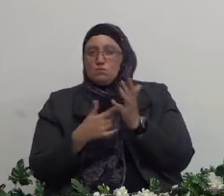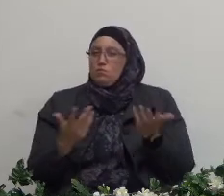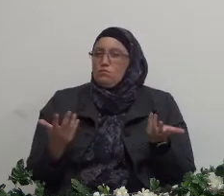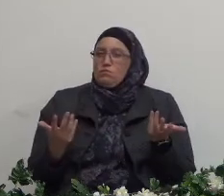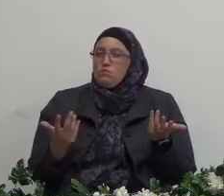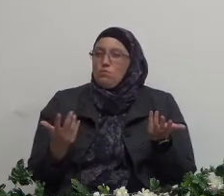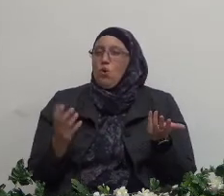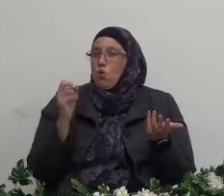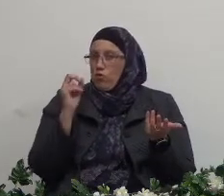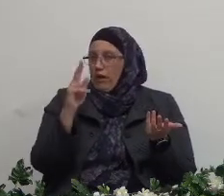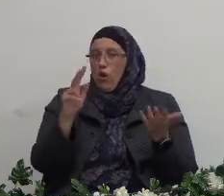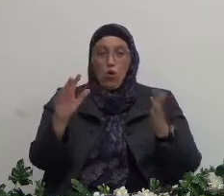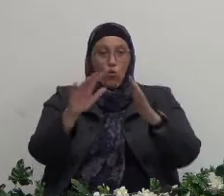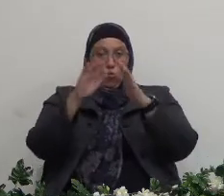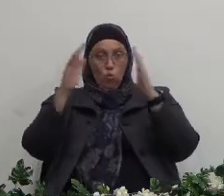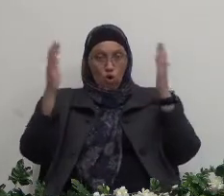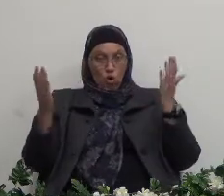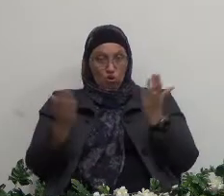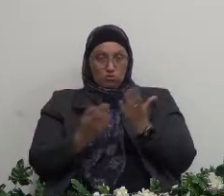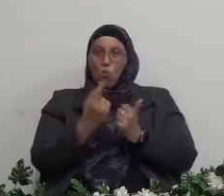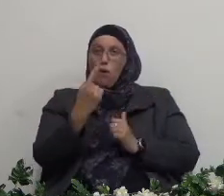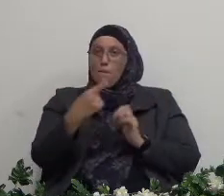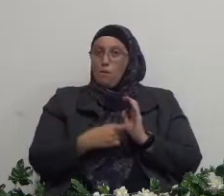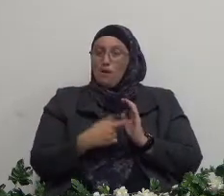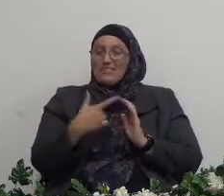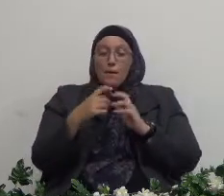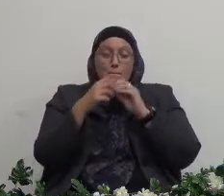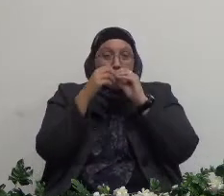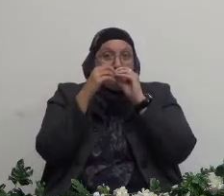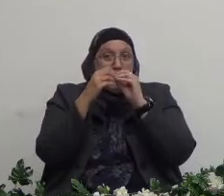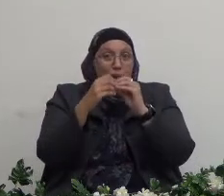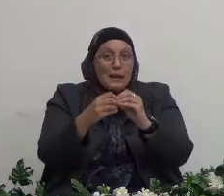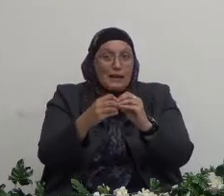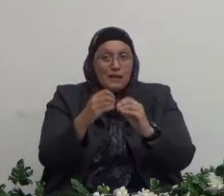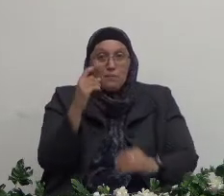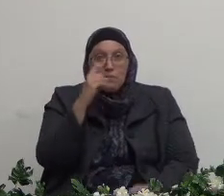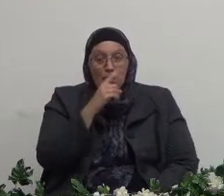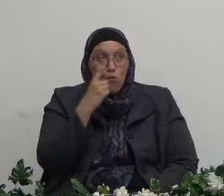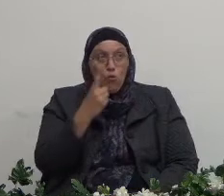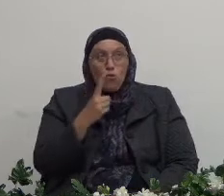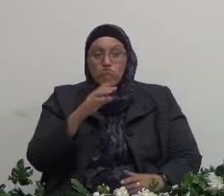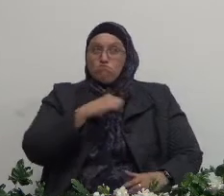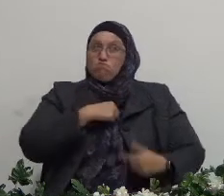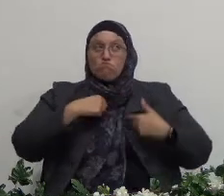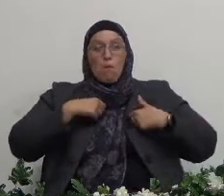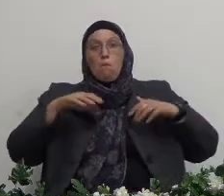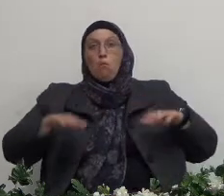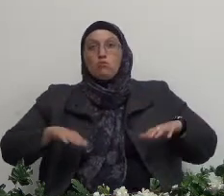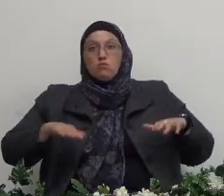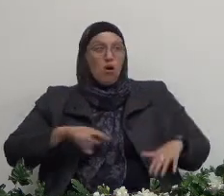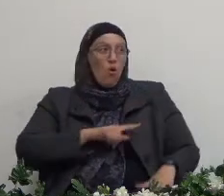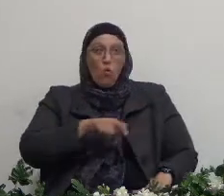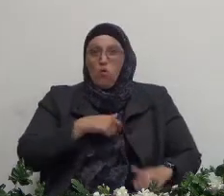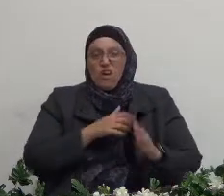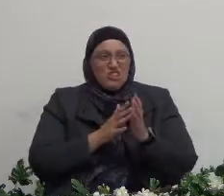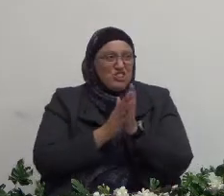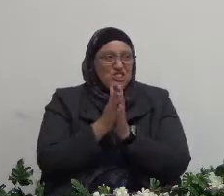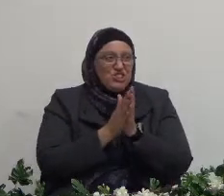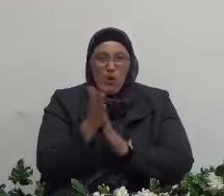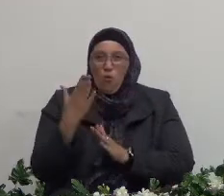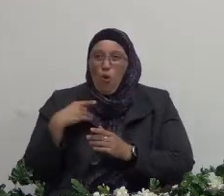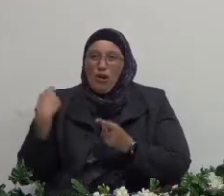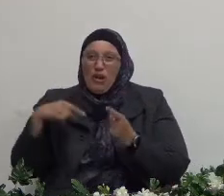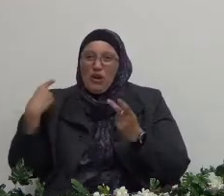we were all hell-bent on killing, there wouldn't be anybody left on the planet. If this is what our religion preached for us to